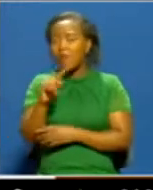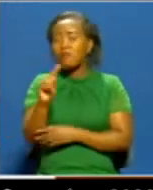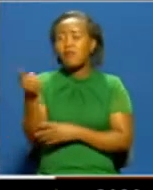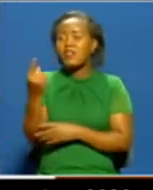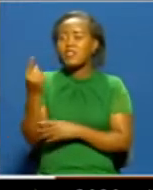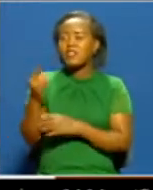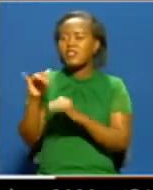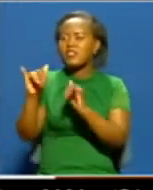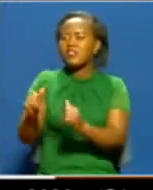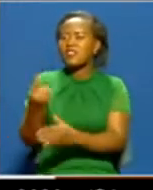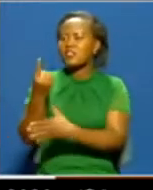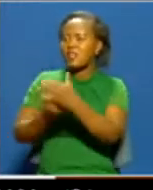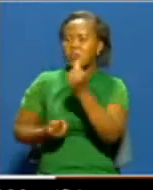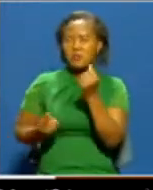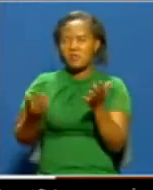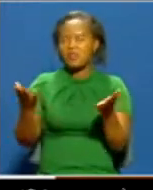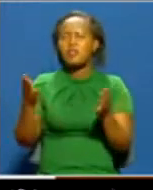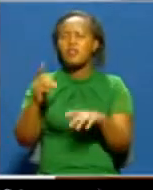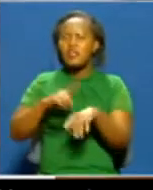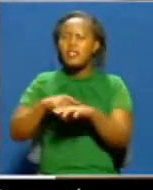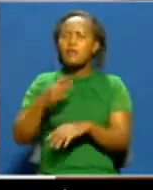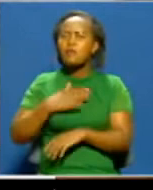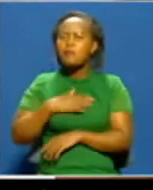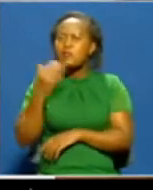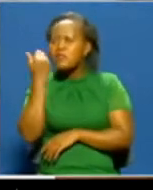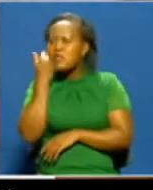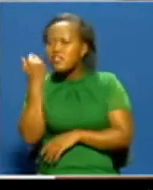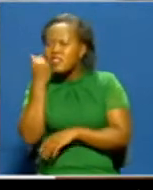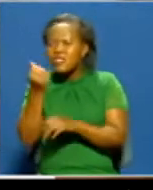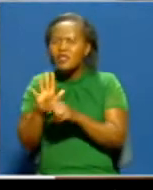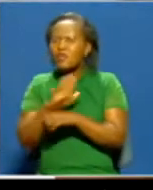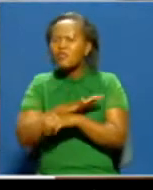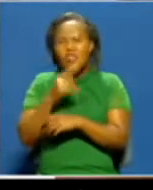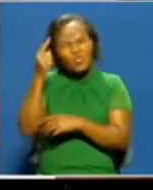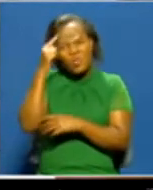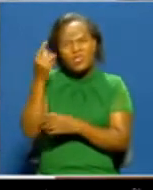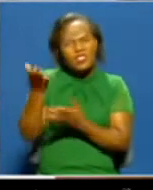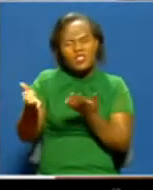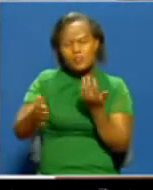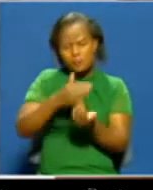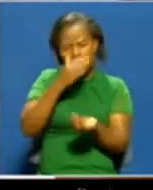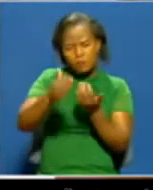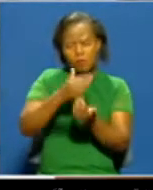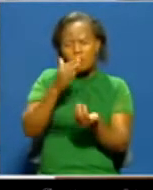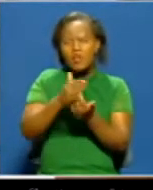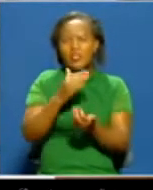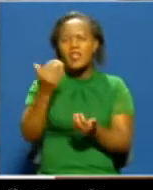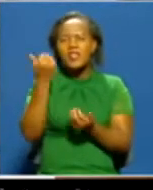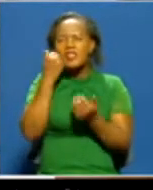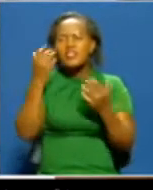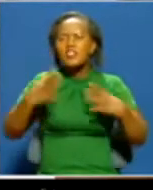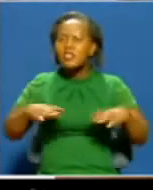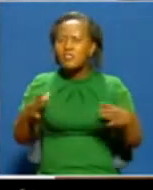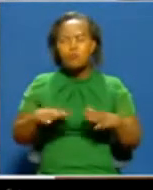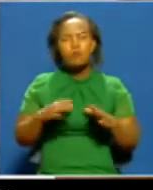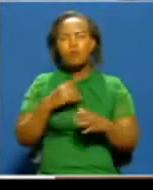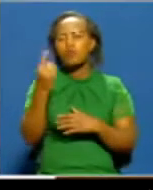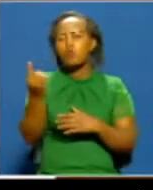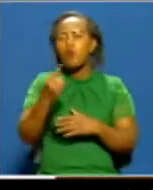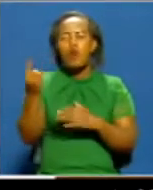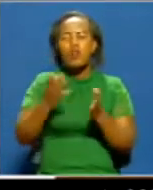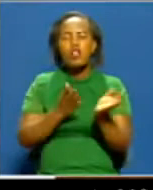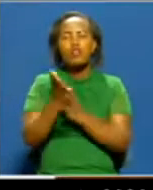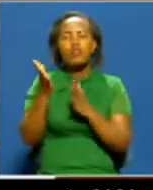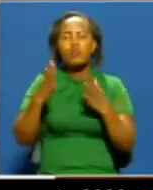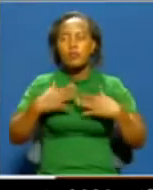I as a patient, I felt like taking care of the patient has everything to do with the recovery process